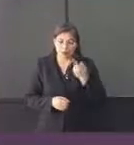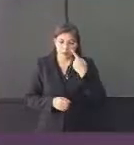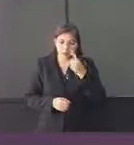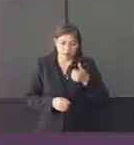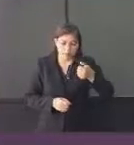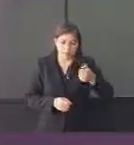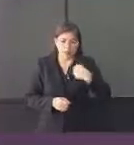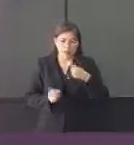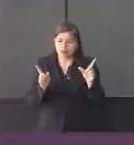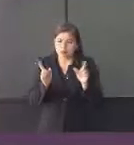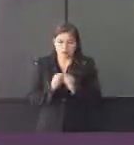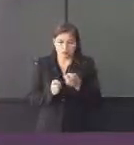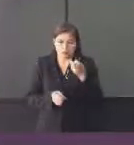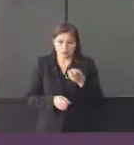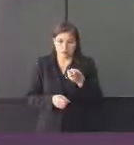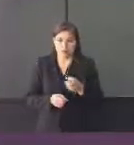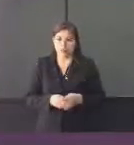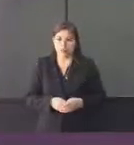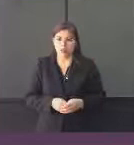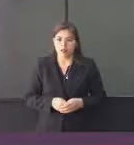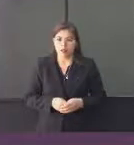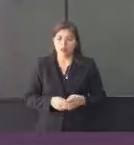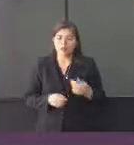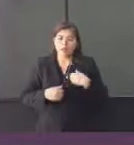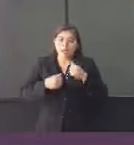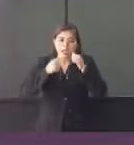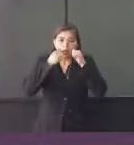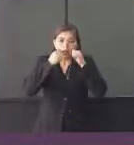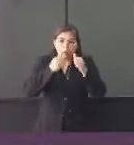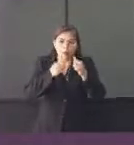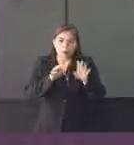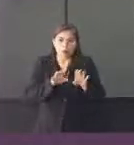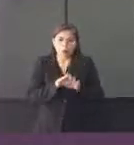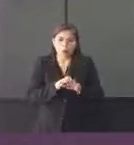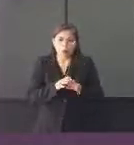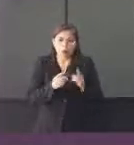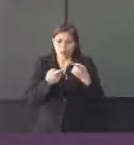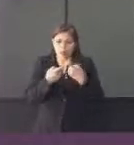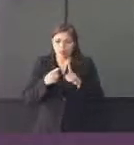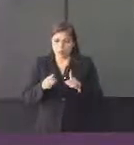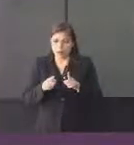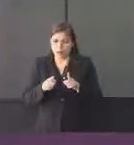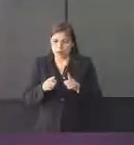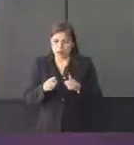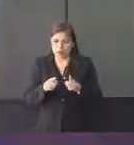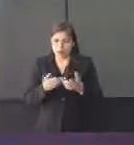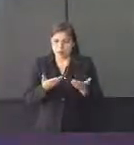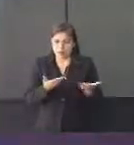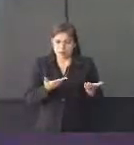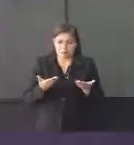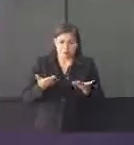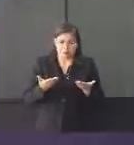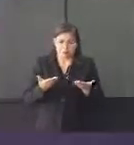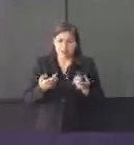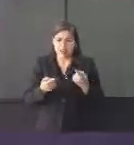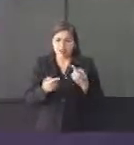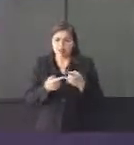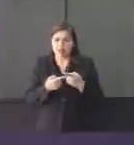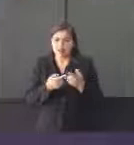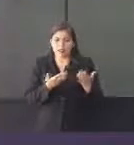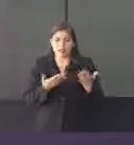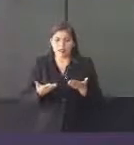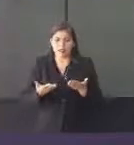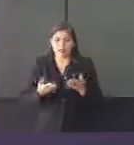Well, I'm not going to start the presentation yet. The differentiated attention between